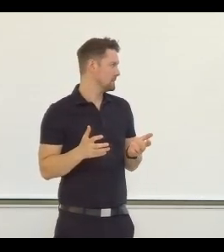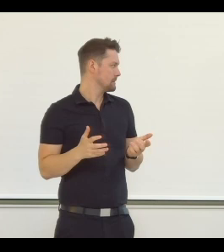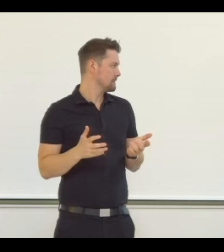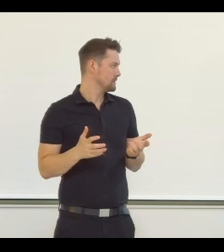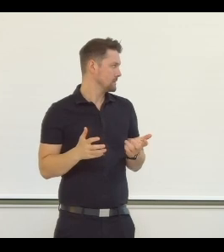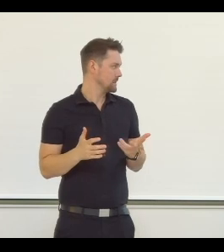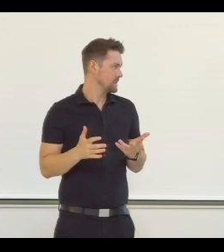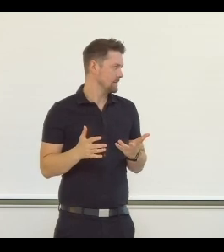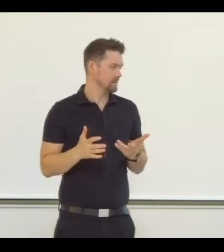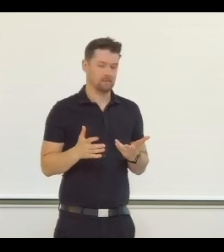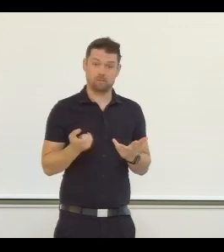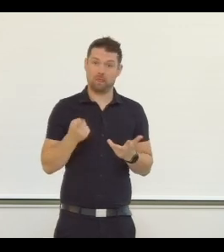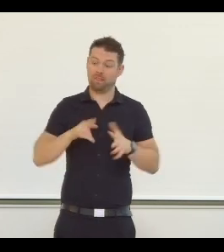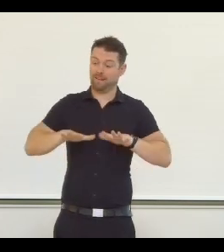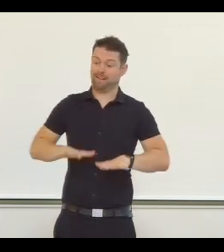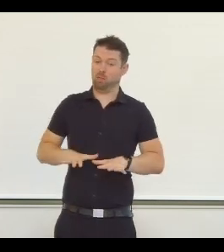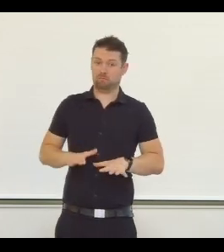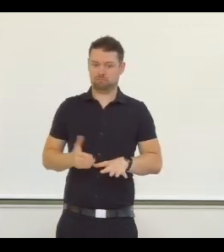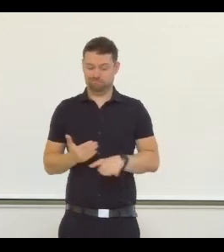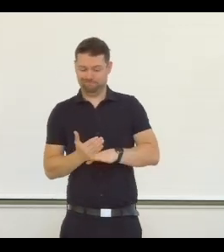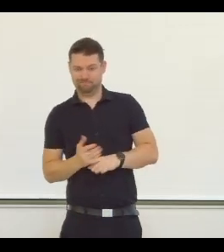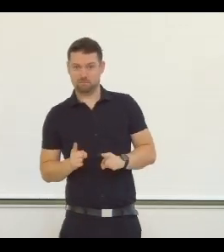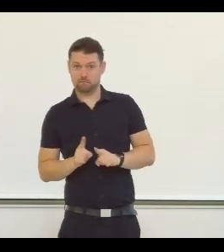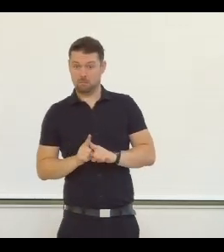What does the airlock need to look like?